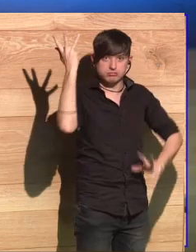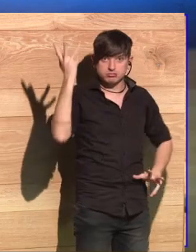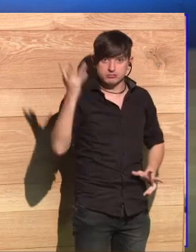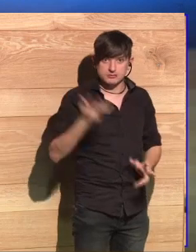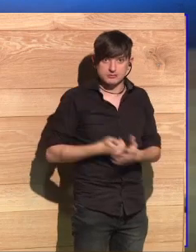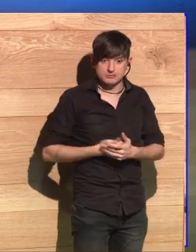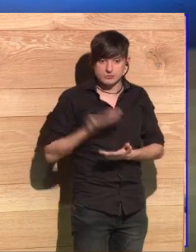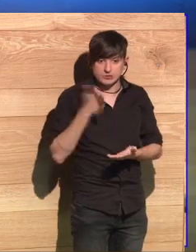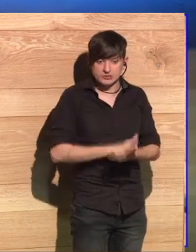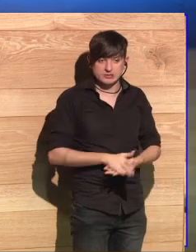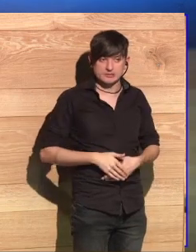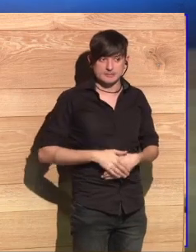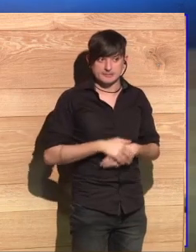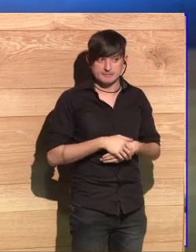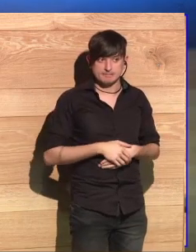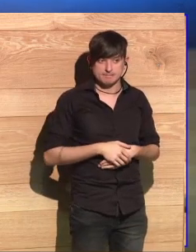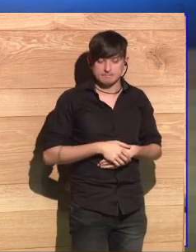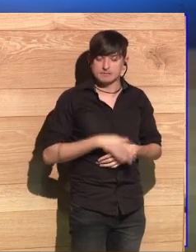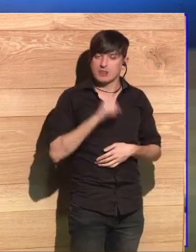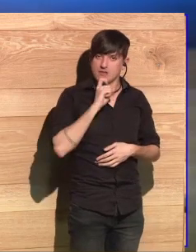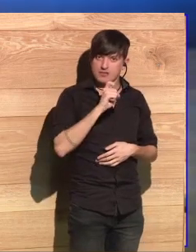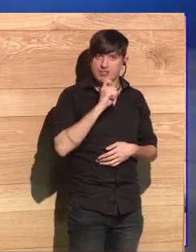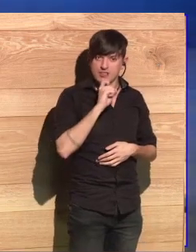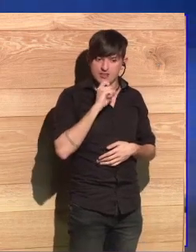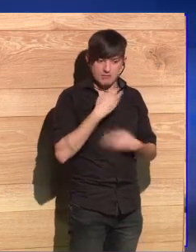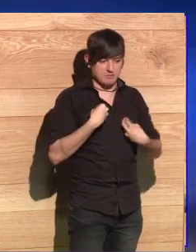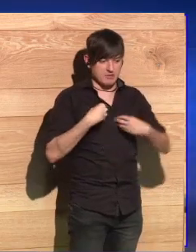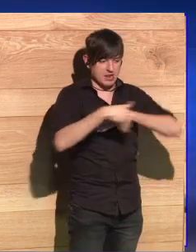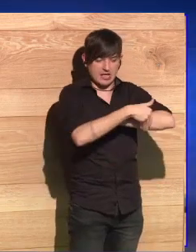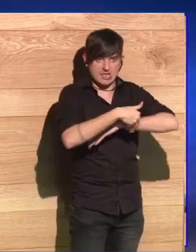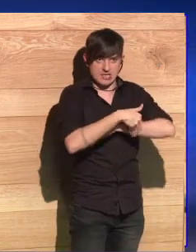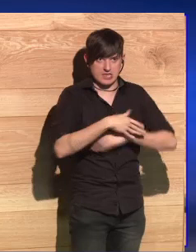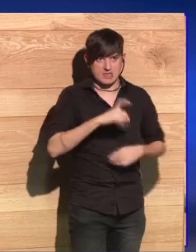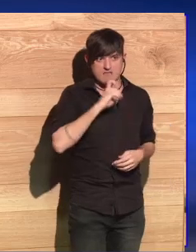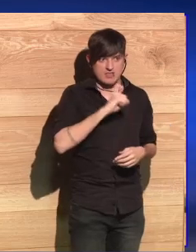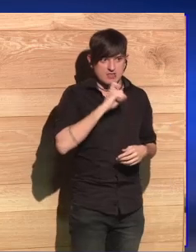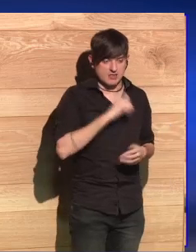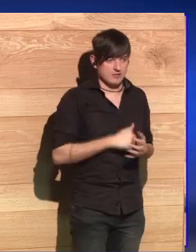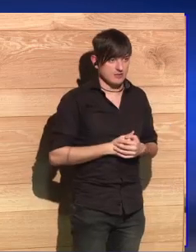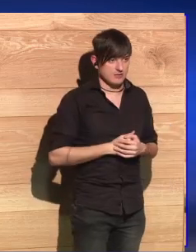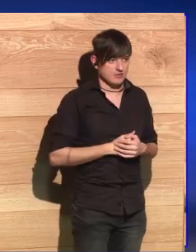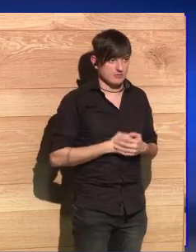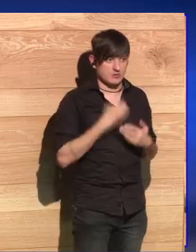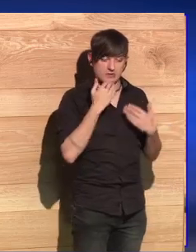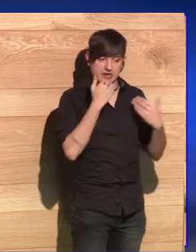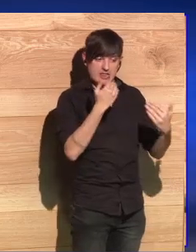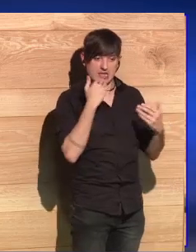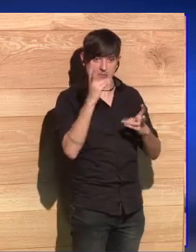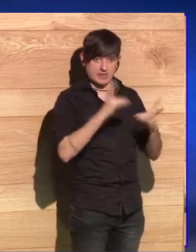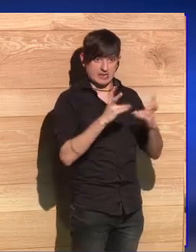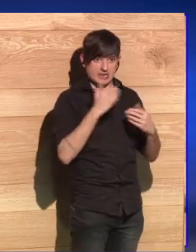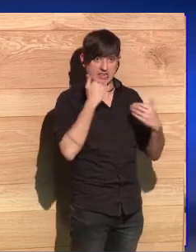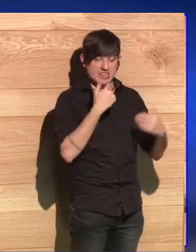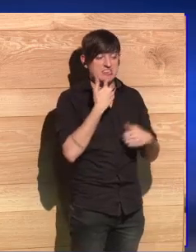street. Una de las preguntas que nos hacen por Twitter, le da las... One of the questions that we